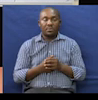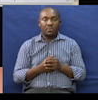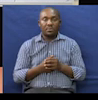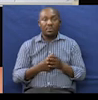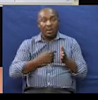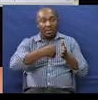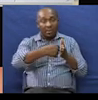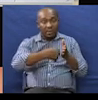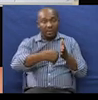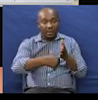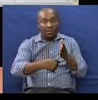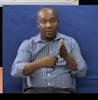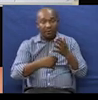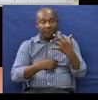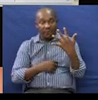5